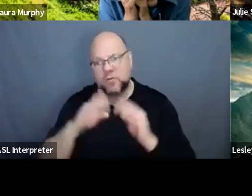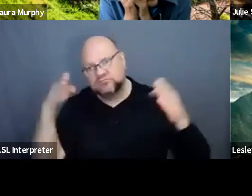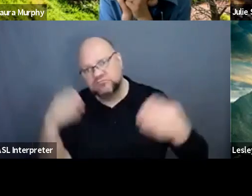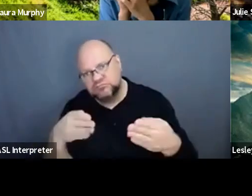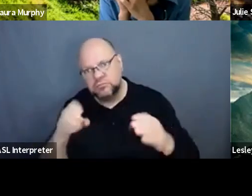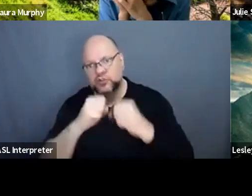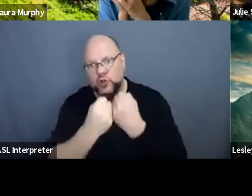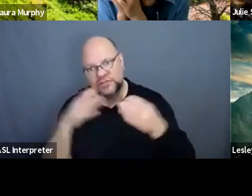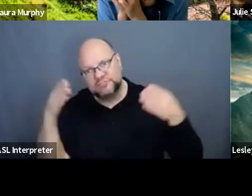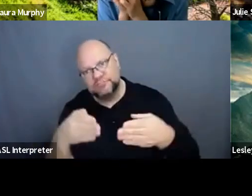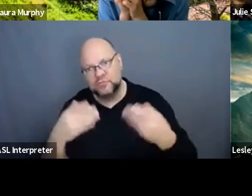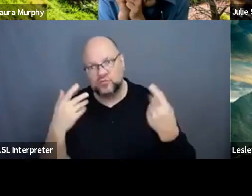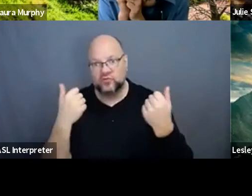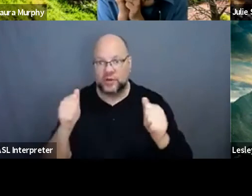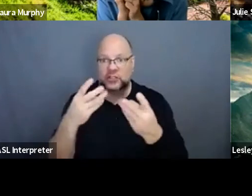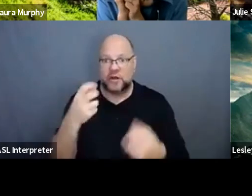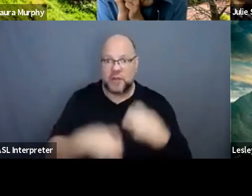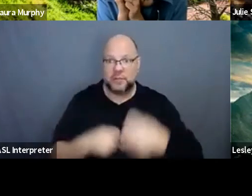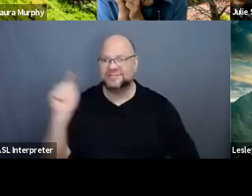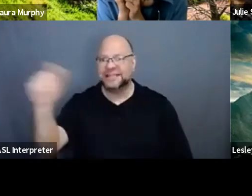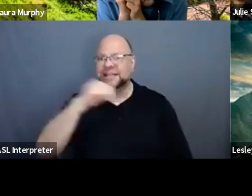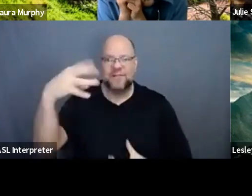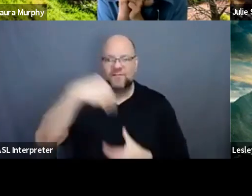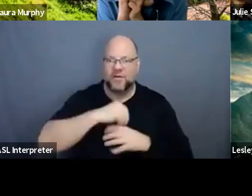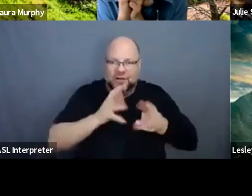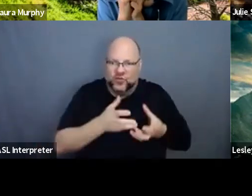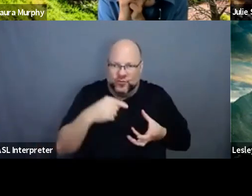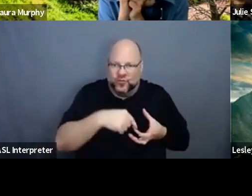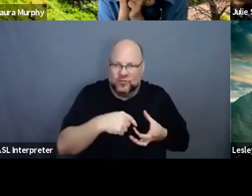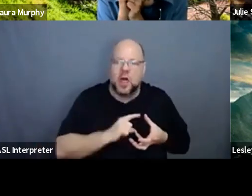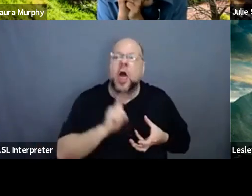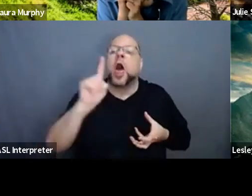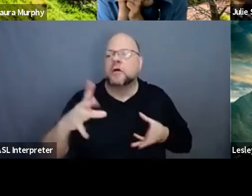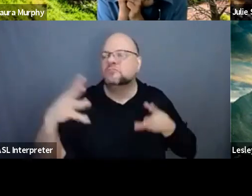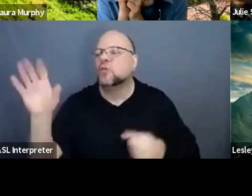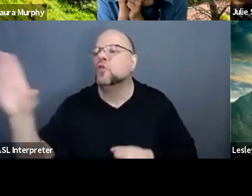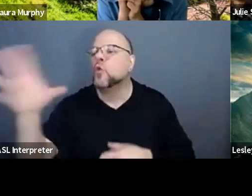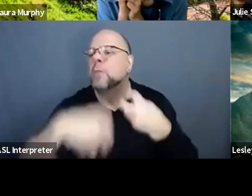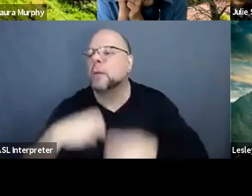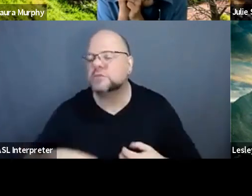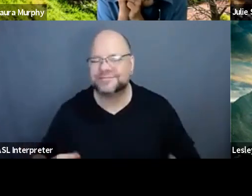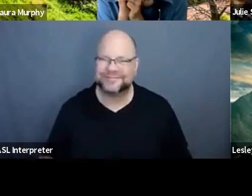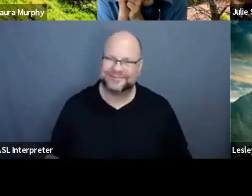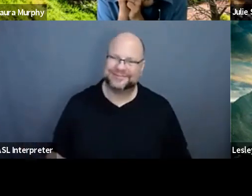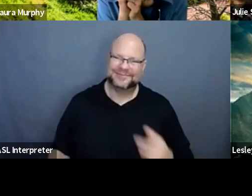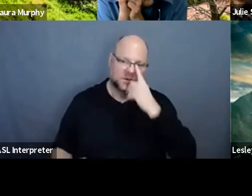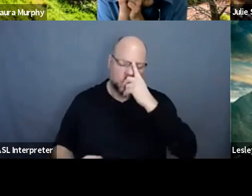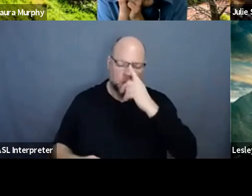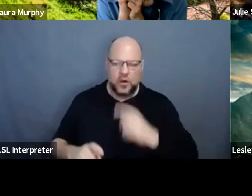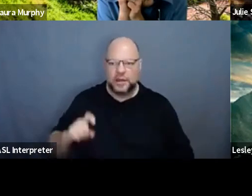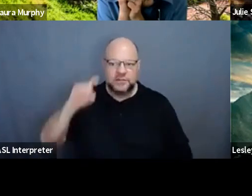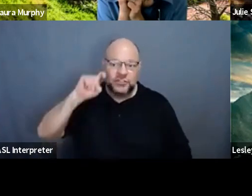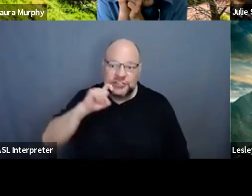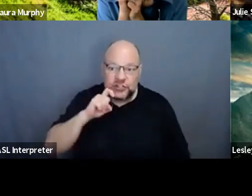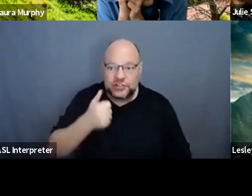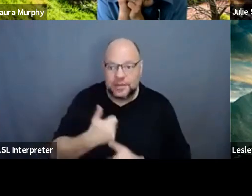solve problems for people who are not in that category. And you can see how something like even gender, you know, me